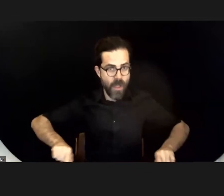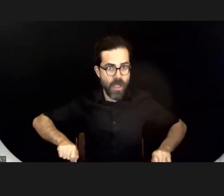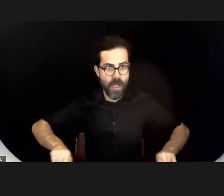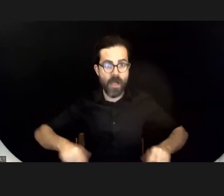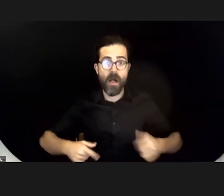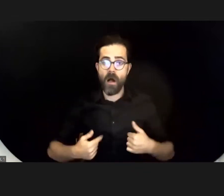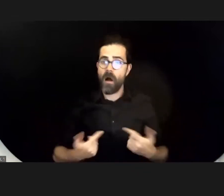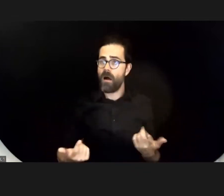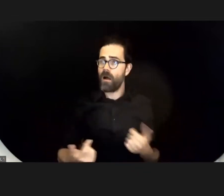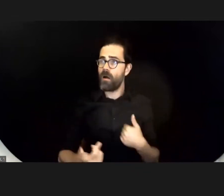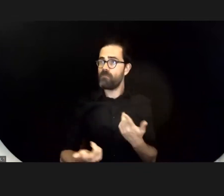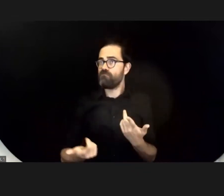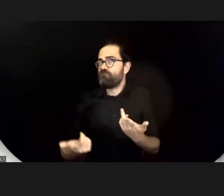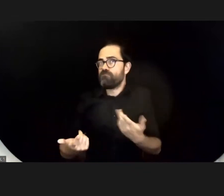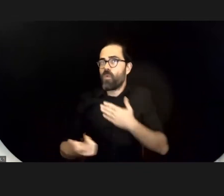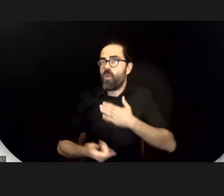in the mountains.